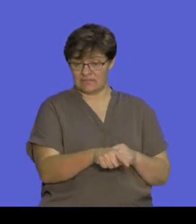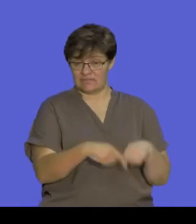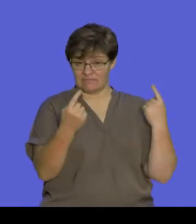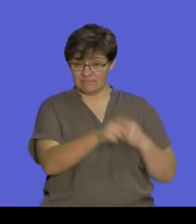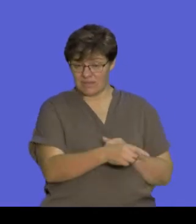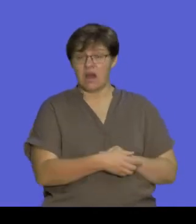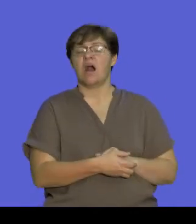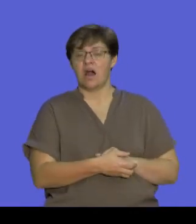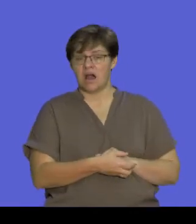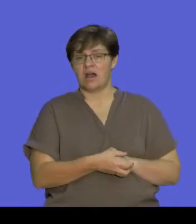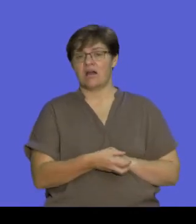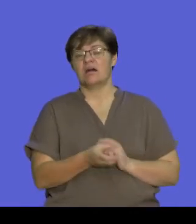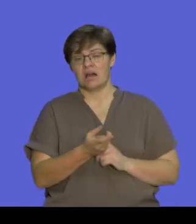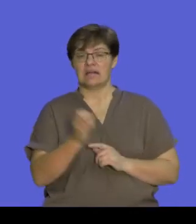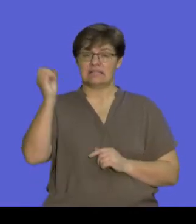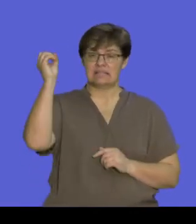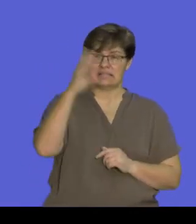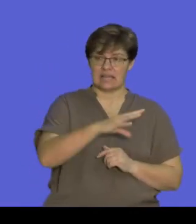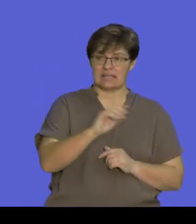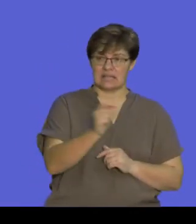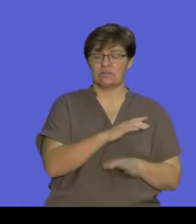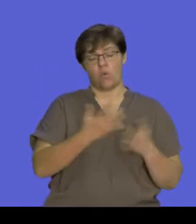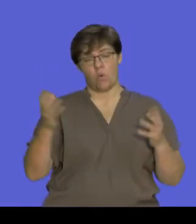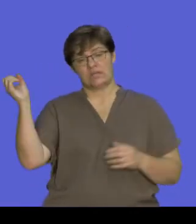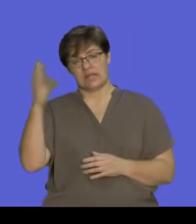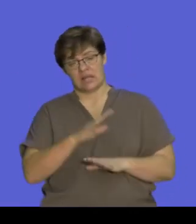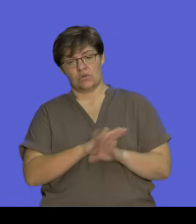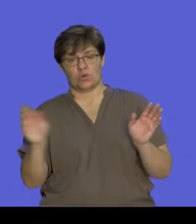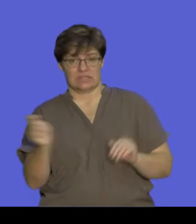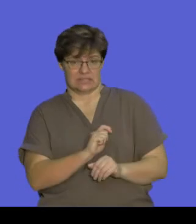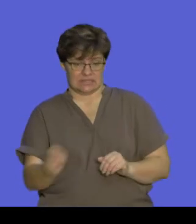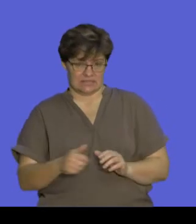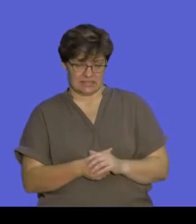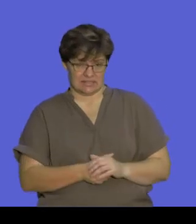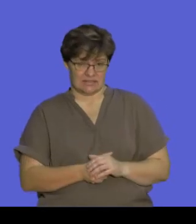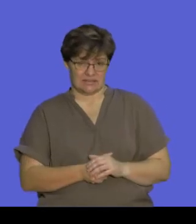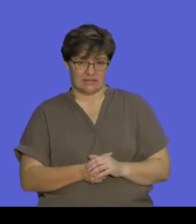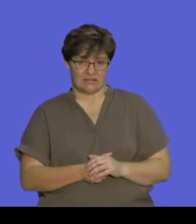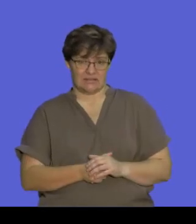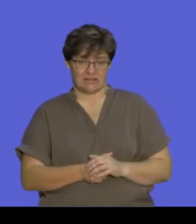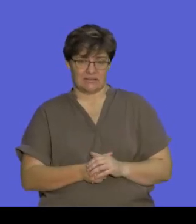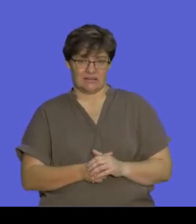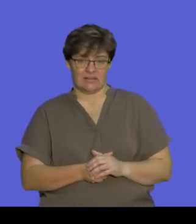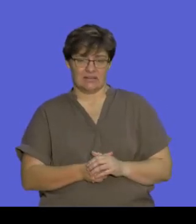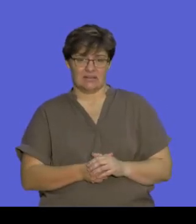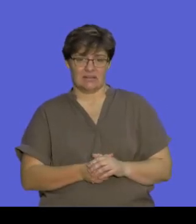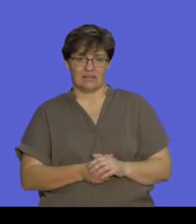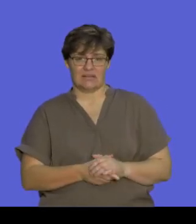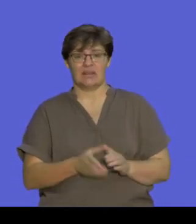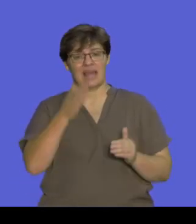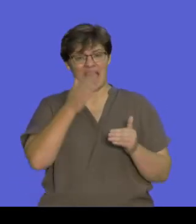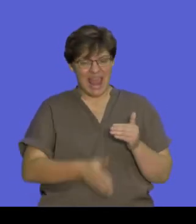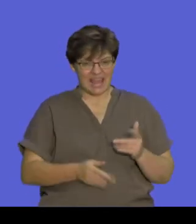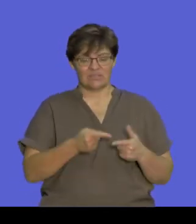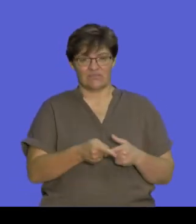or sunny and not tennis. Guys, we seem to have come to the end of this section